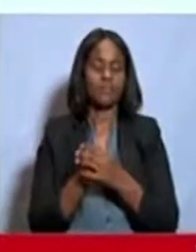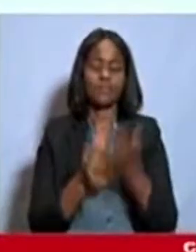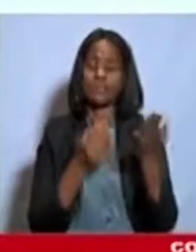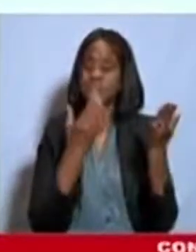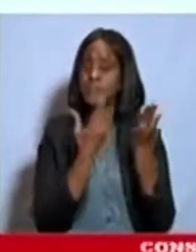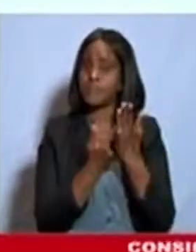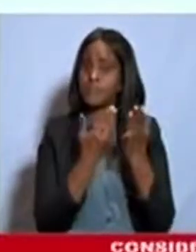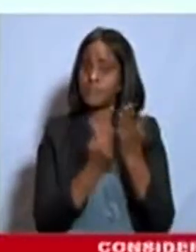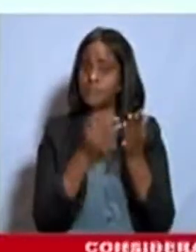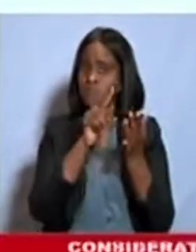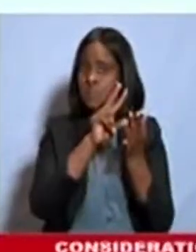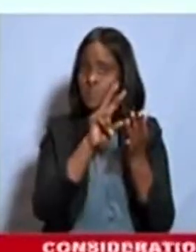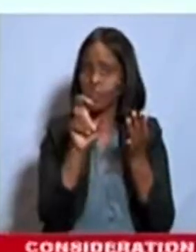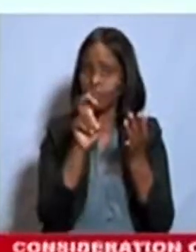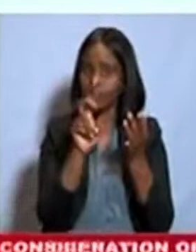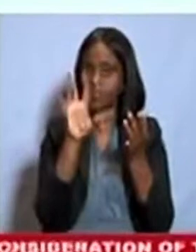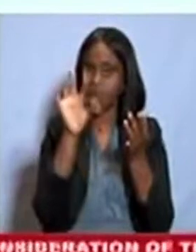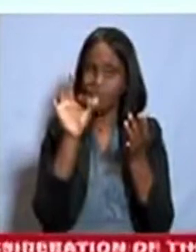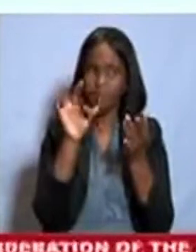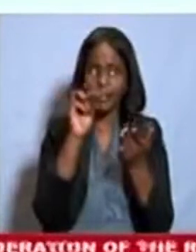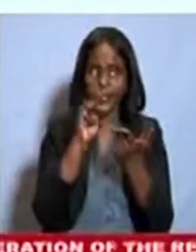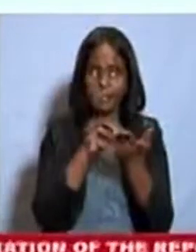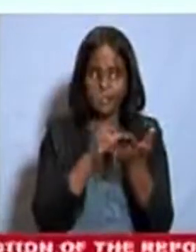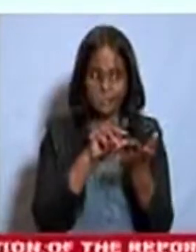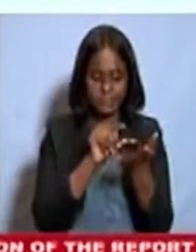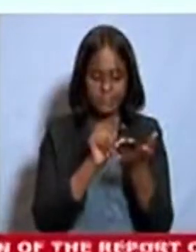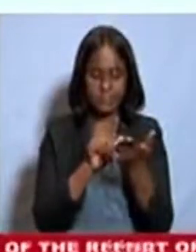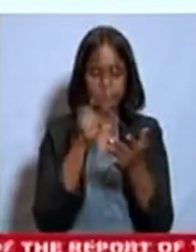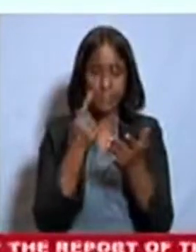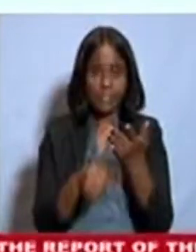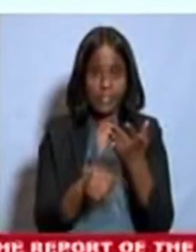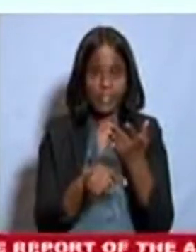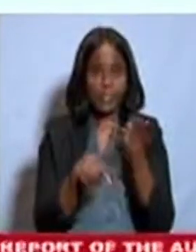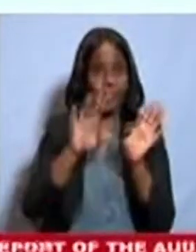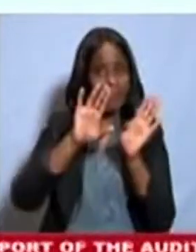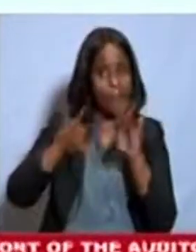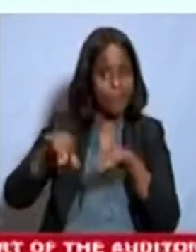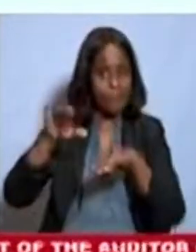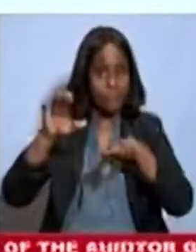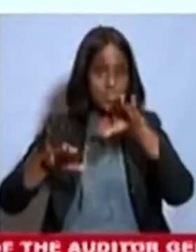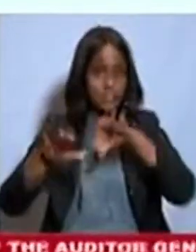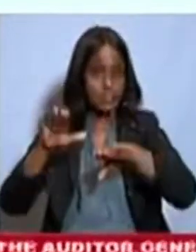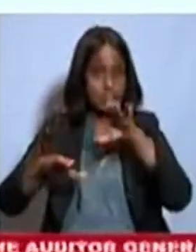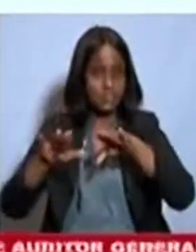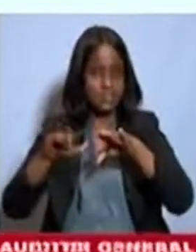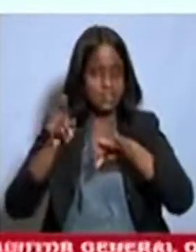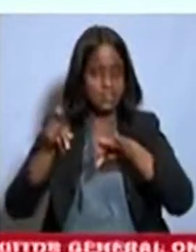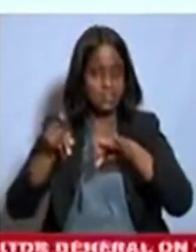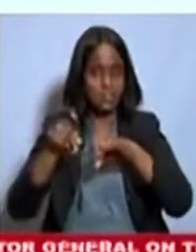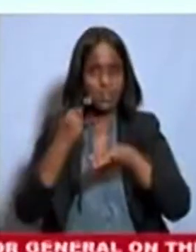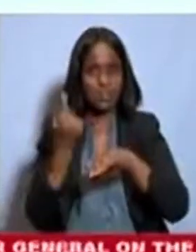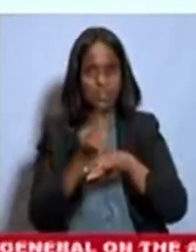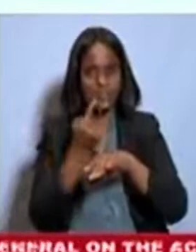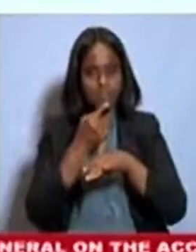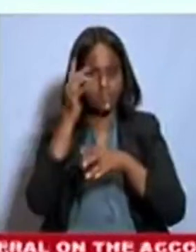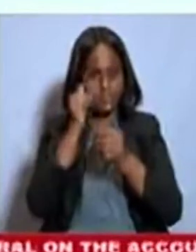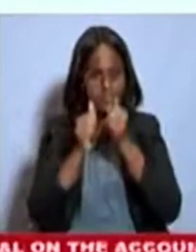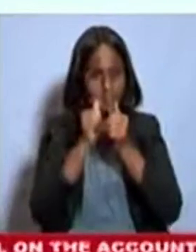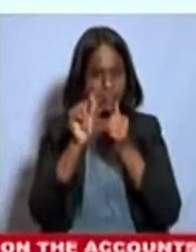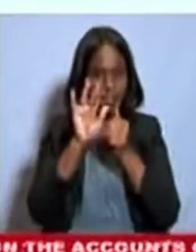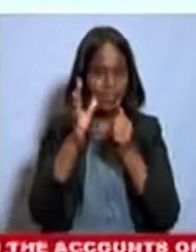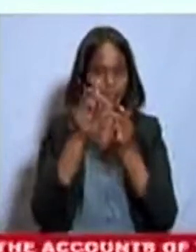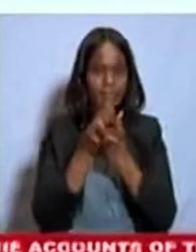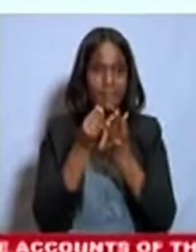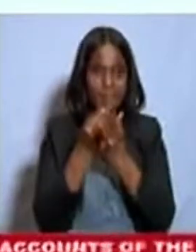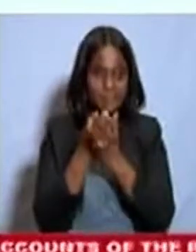This 219 million that was left as a balance was due to the